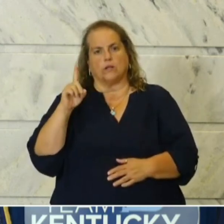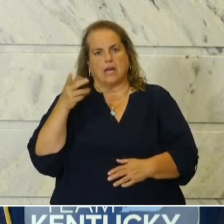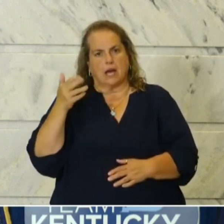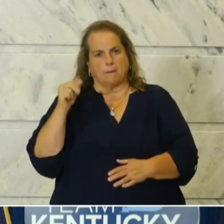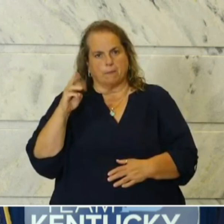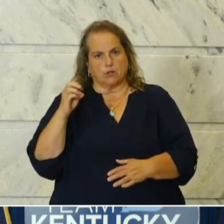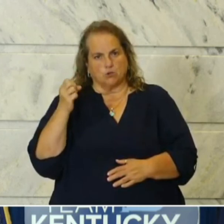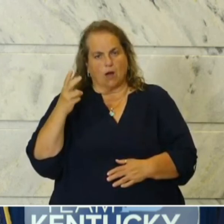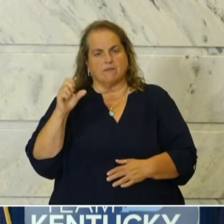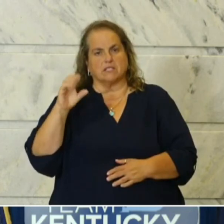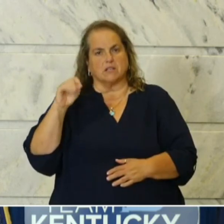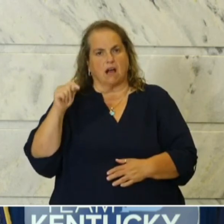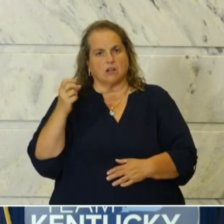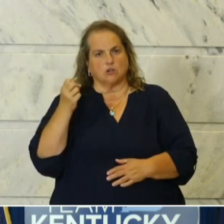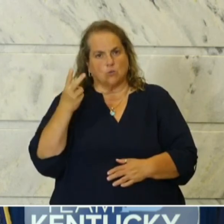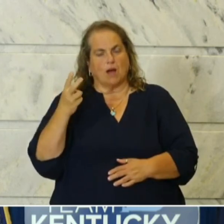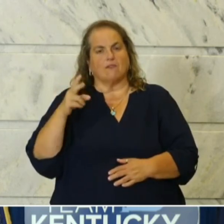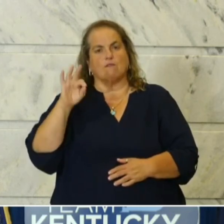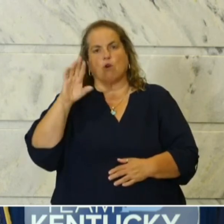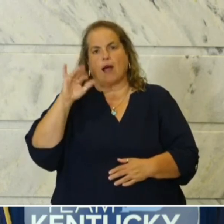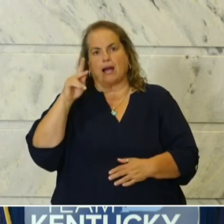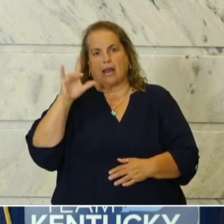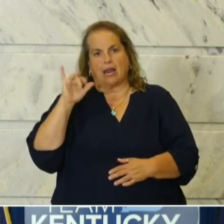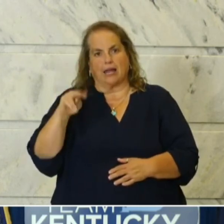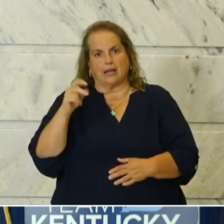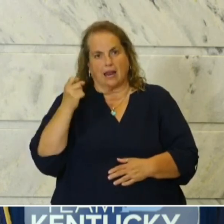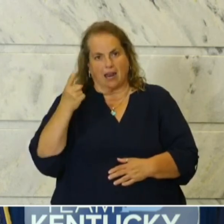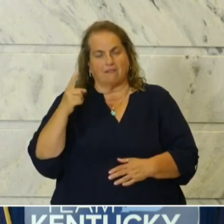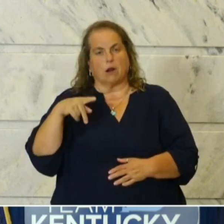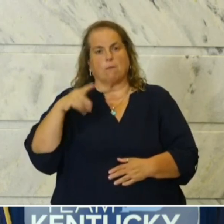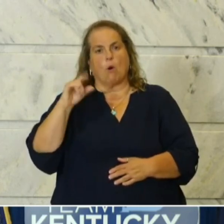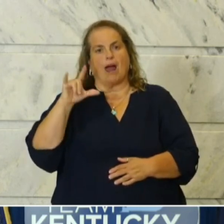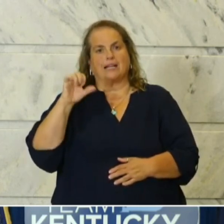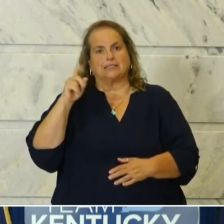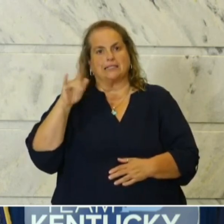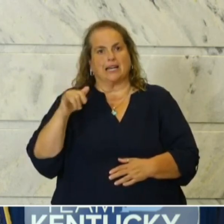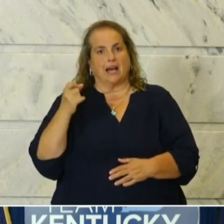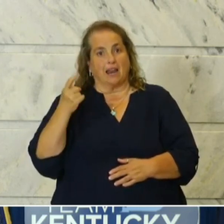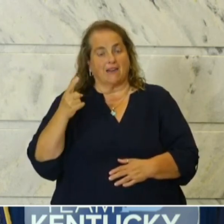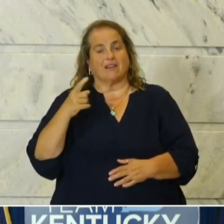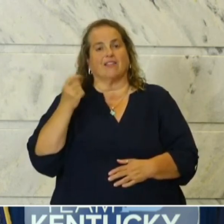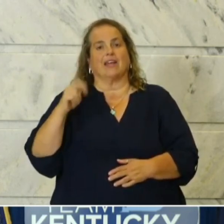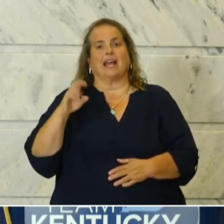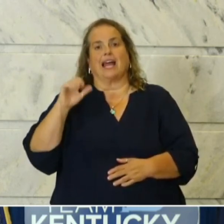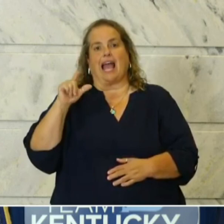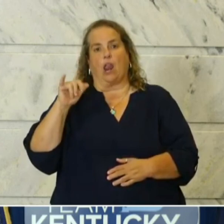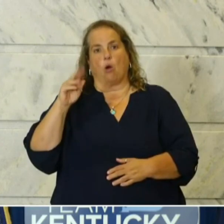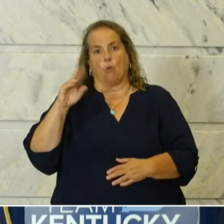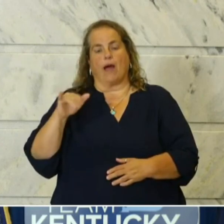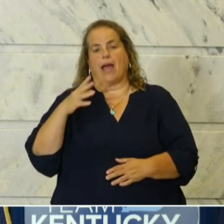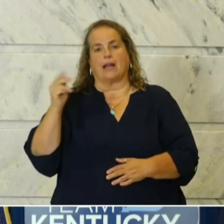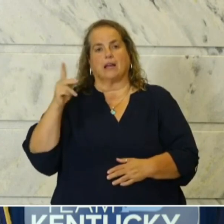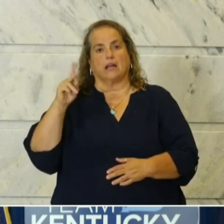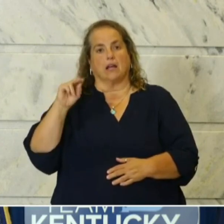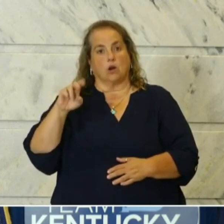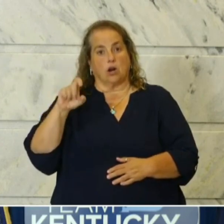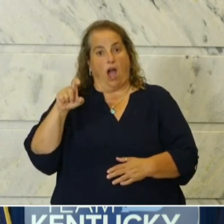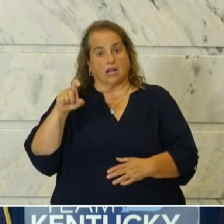Scott 12, Franklin 11, Pulaski 11. And then we've got Callaway and Knox each at